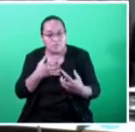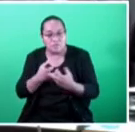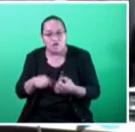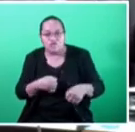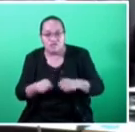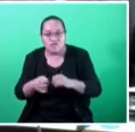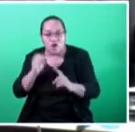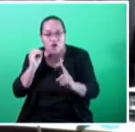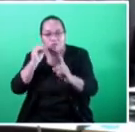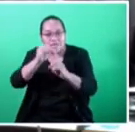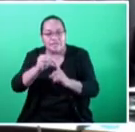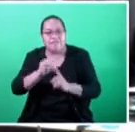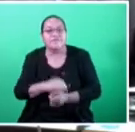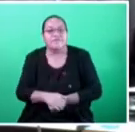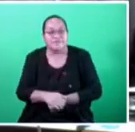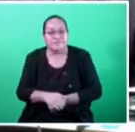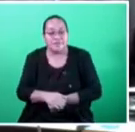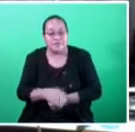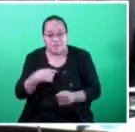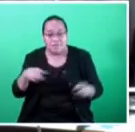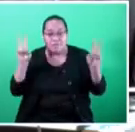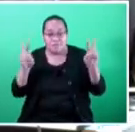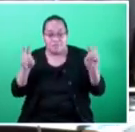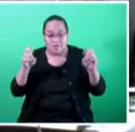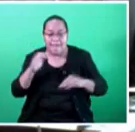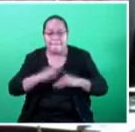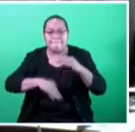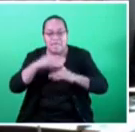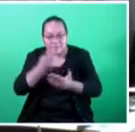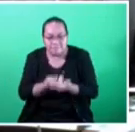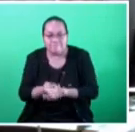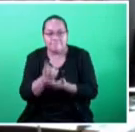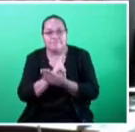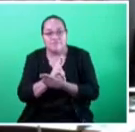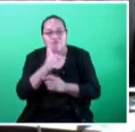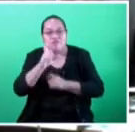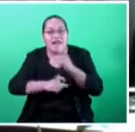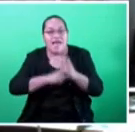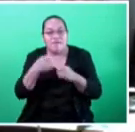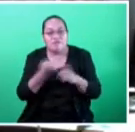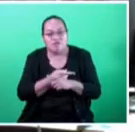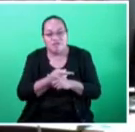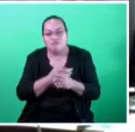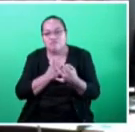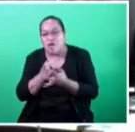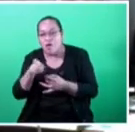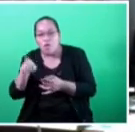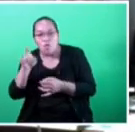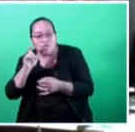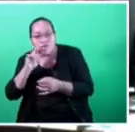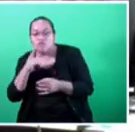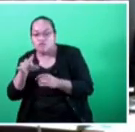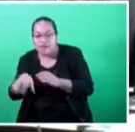of the Department of Waterways, which is, and I quote, building resilience to climate change and waterways related hazards to